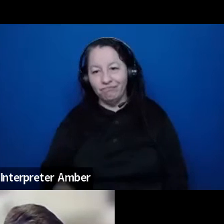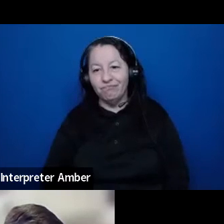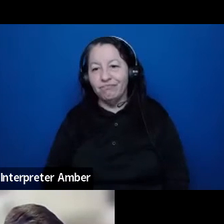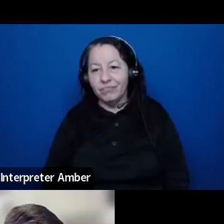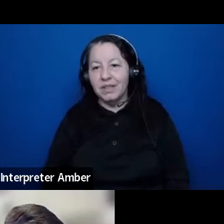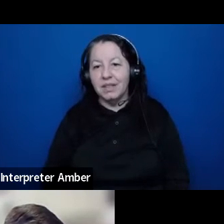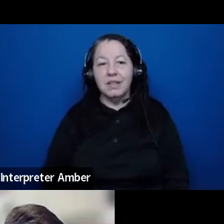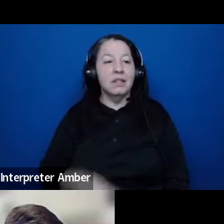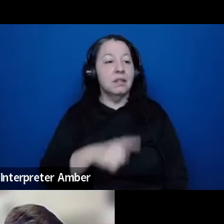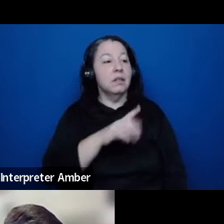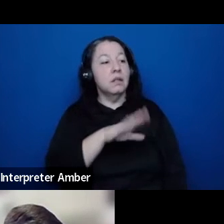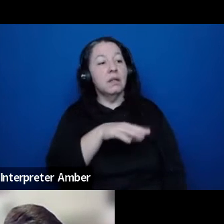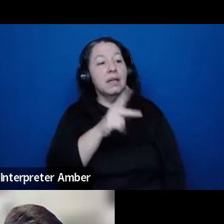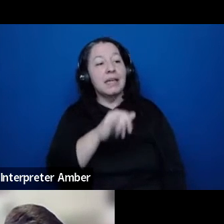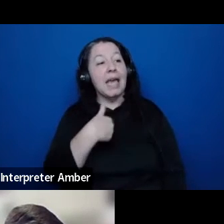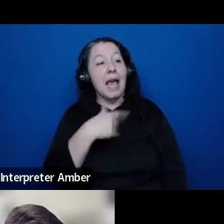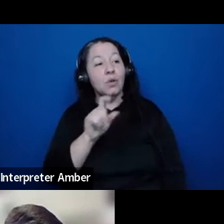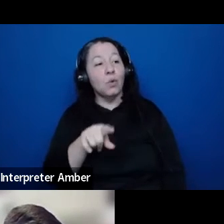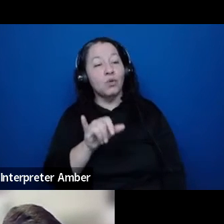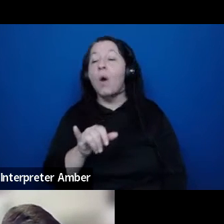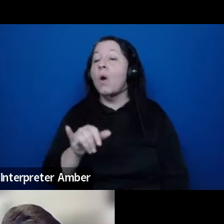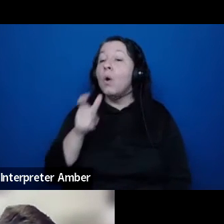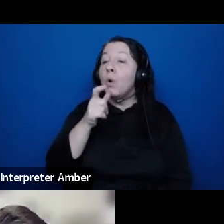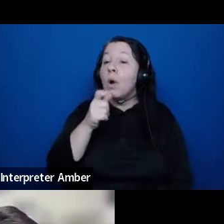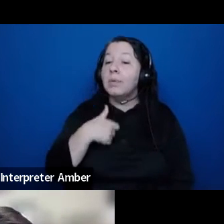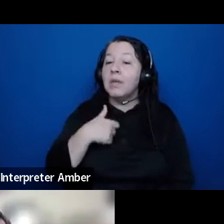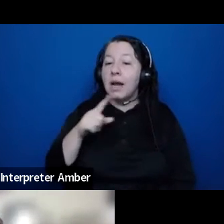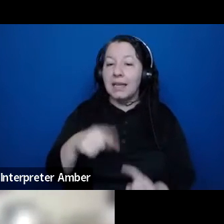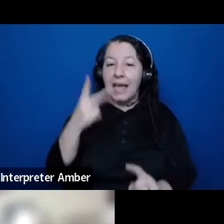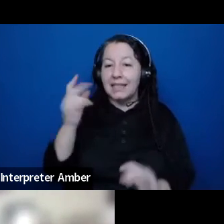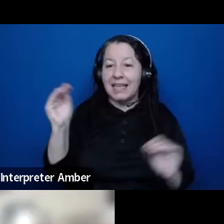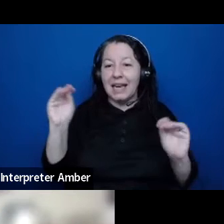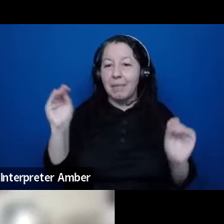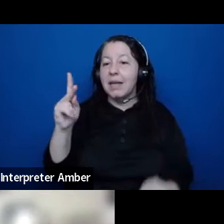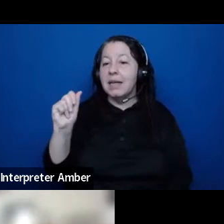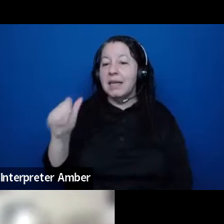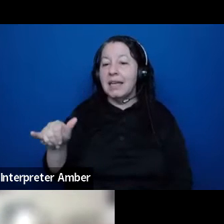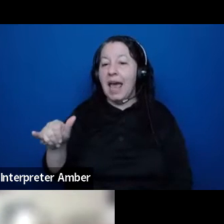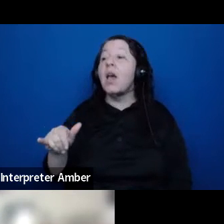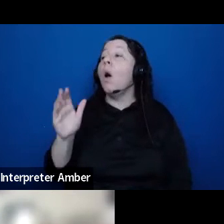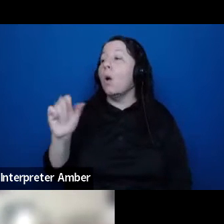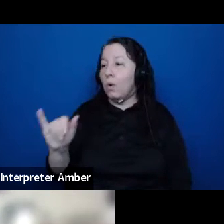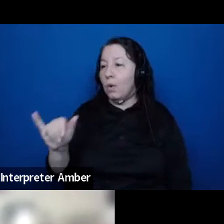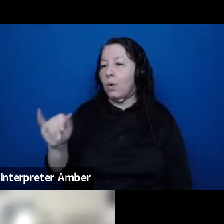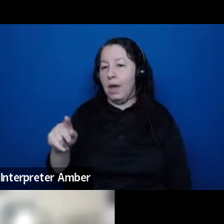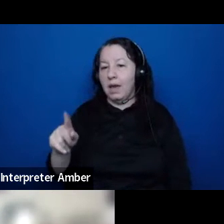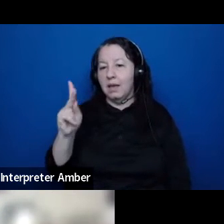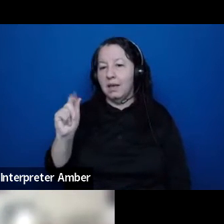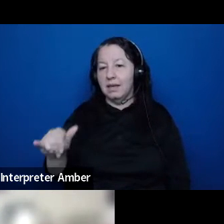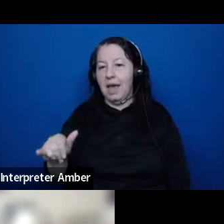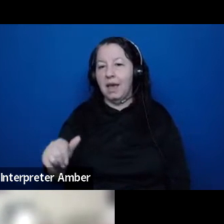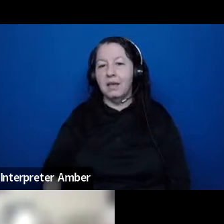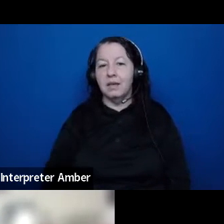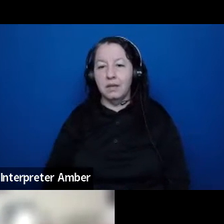Kay has a question too, Amy. I'm sorry, I can't see anybody. So. Kay does. Okay.